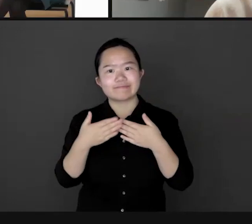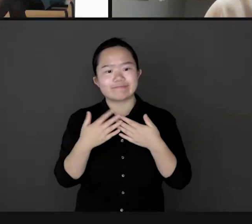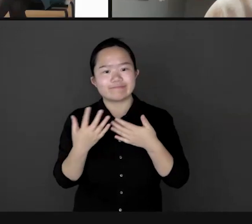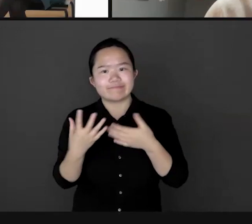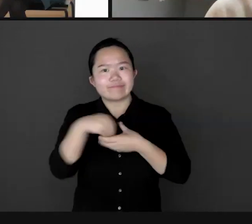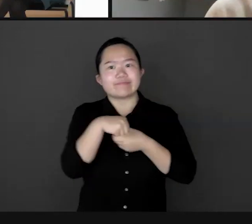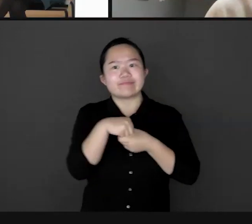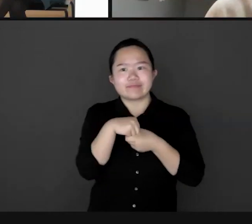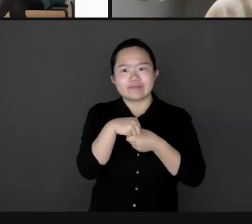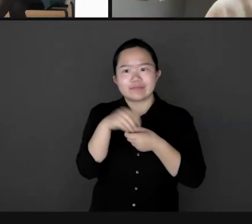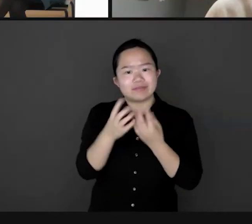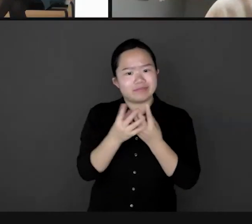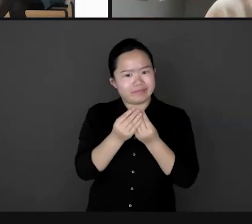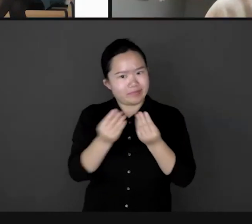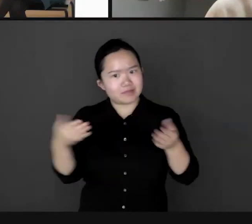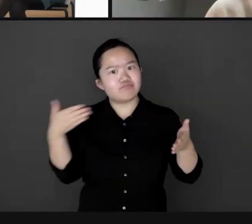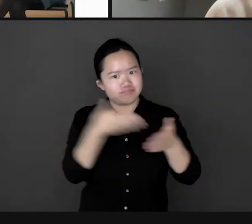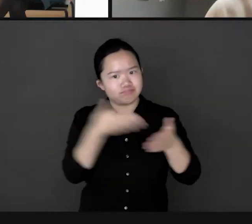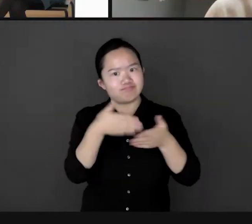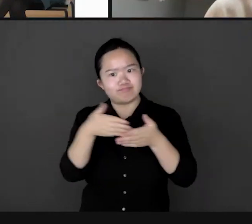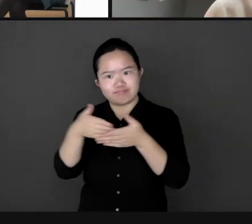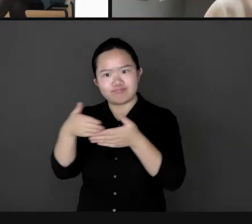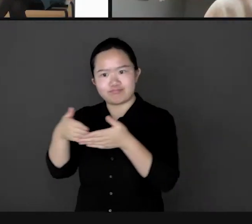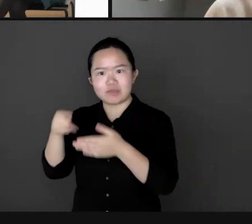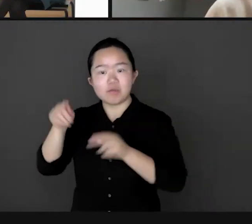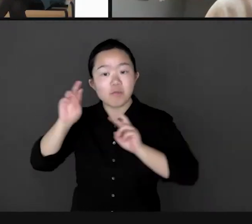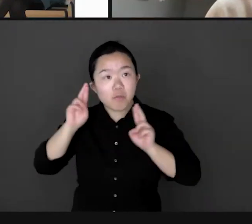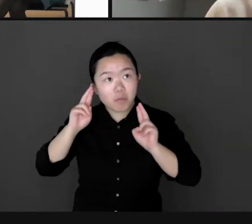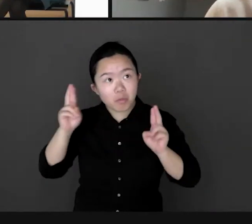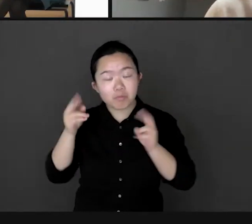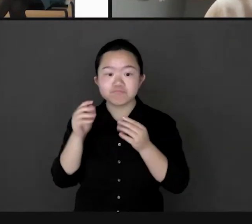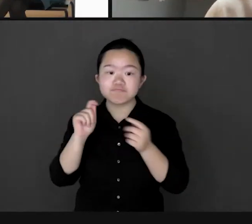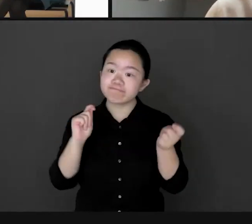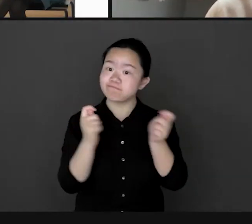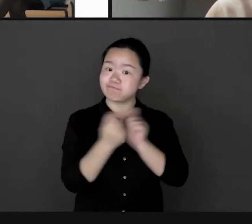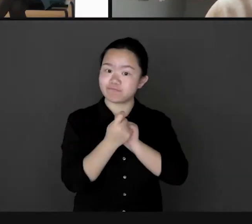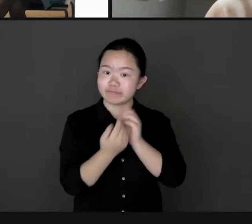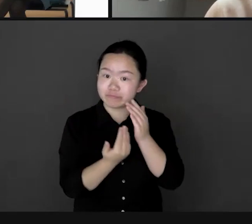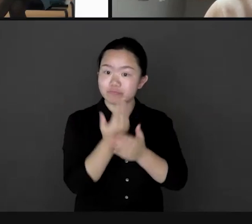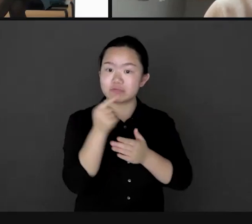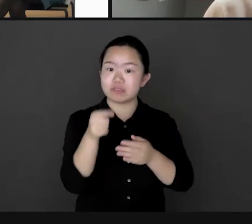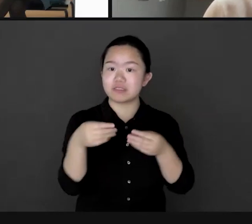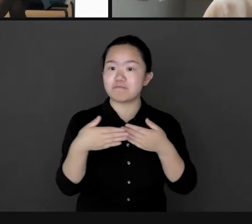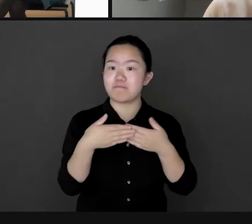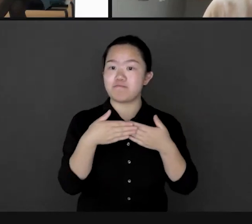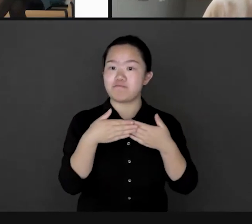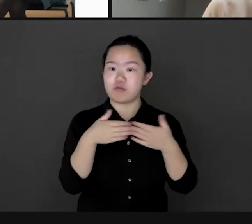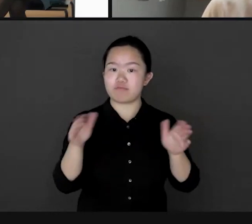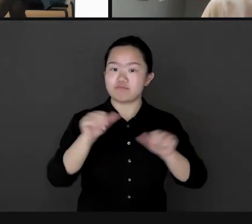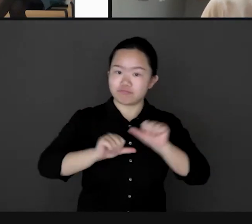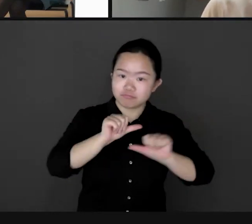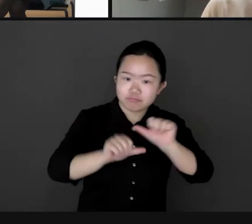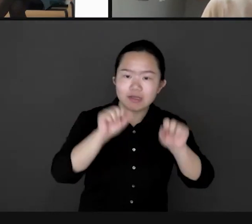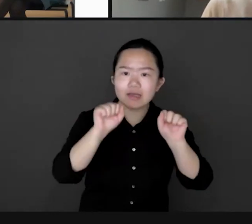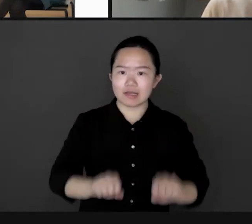2028 to 2034, there will be a new EU budget. And that's where it's possible for us to advocate across a whole range of fields for